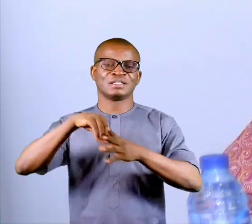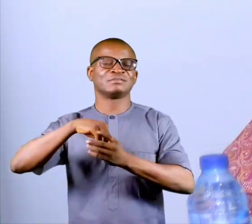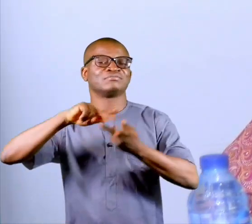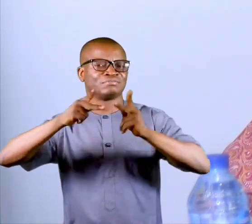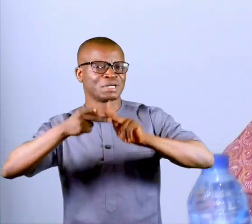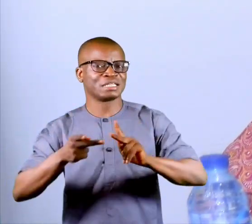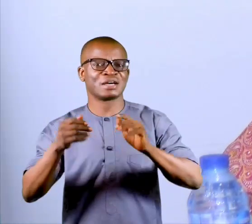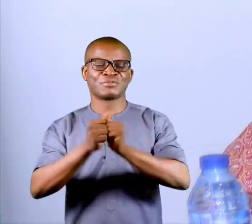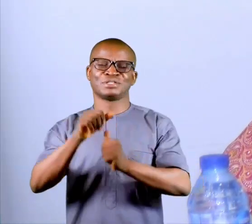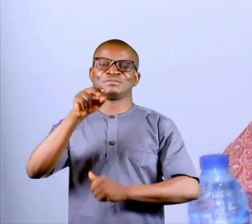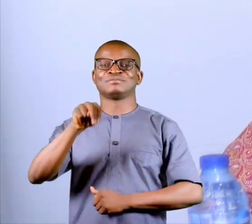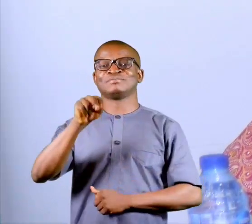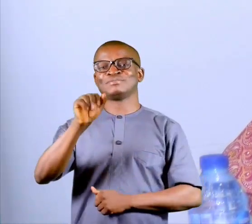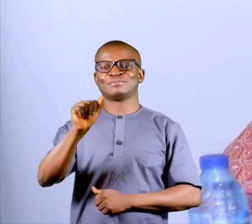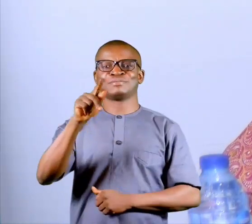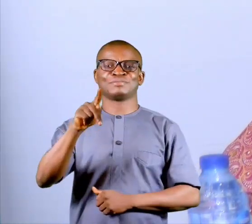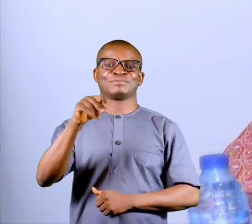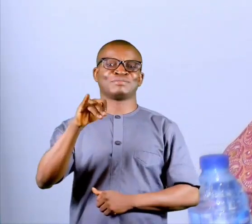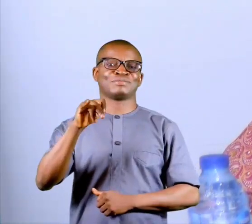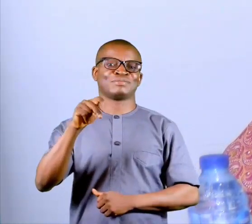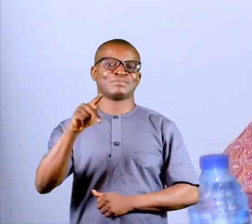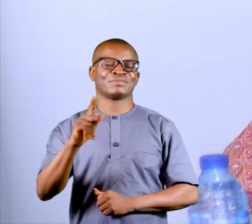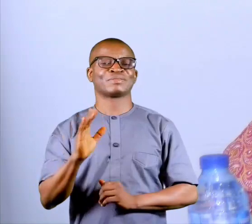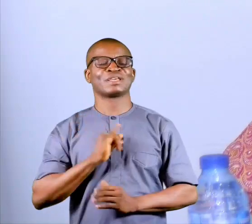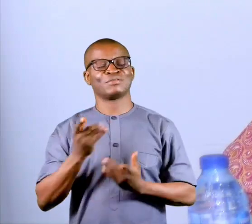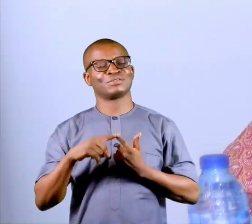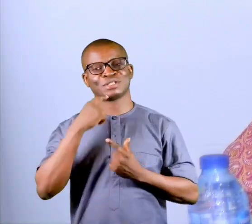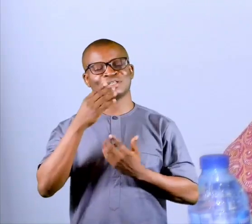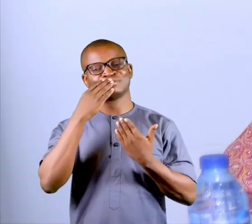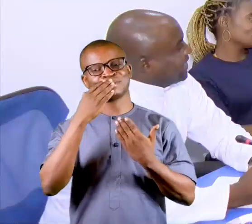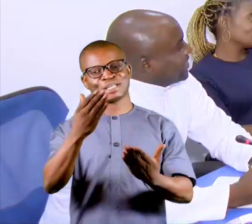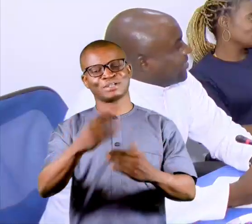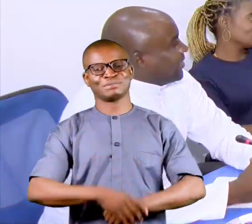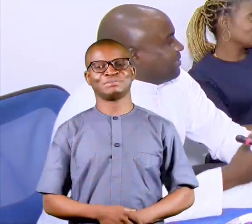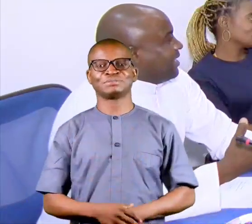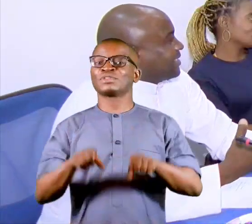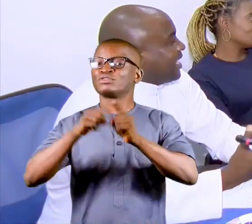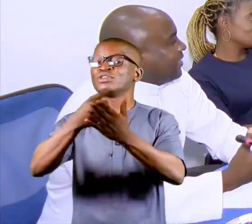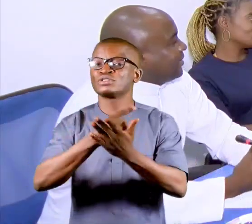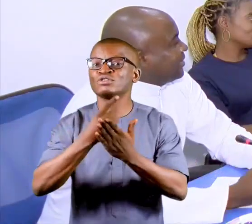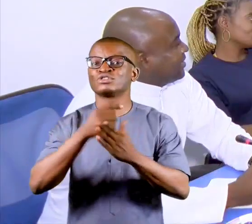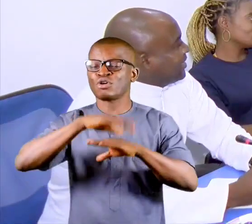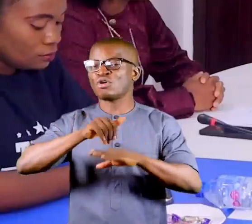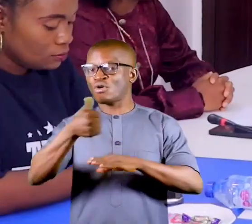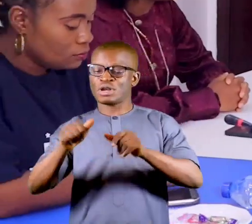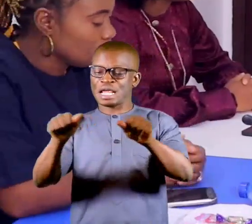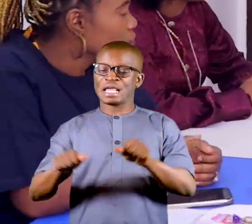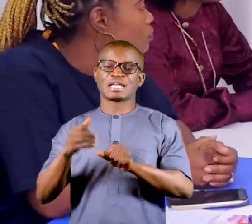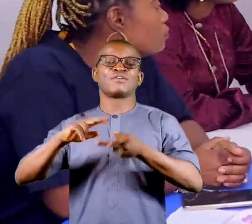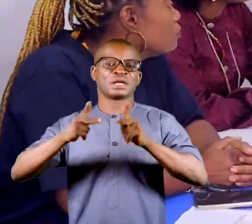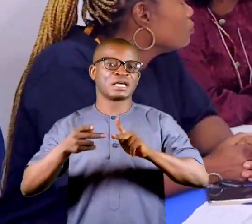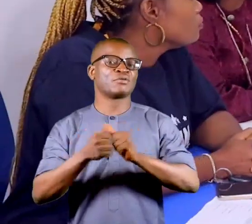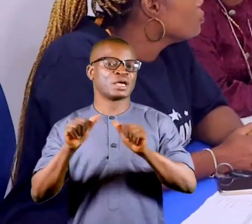partnership with NAPTIP, and I want to say thank you. There were also discussions on other areas